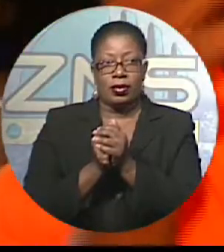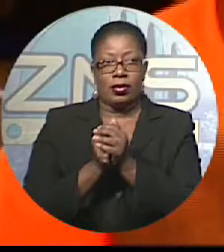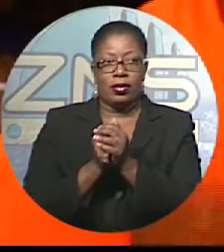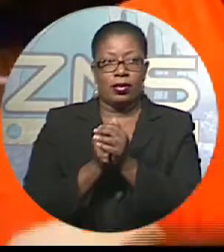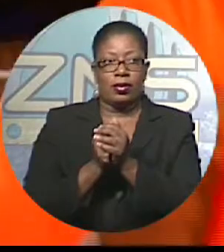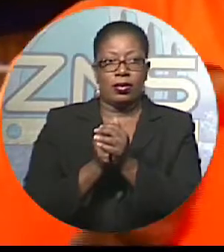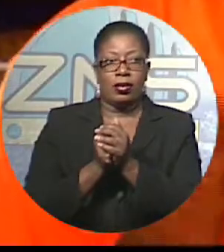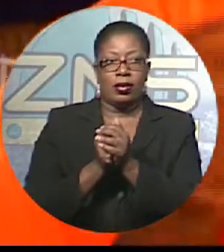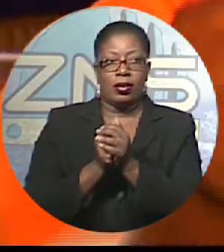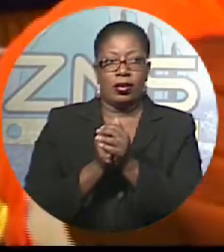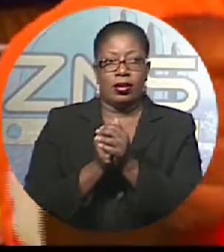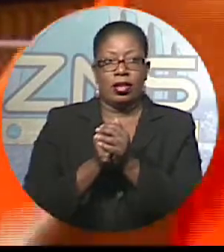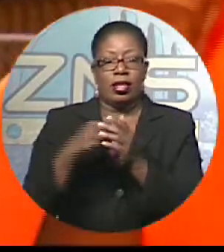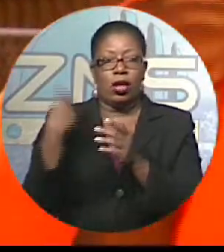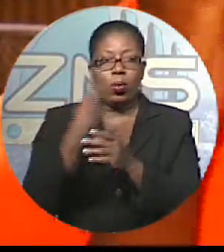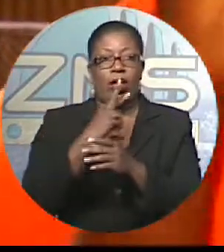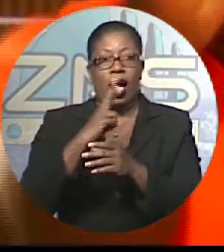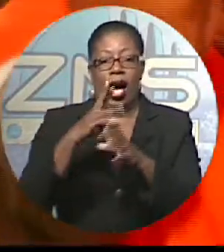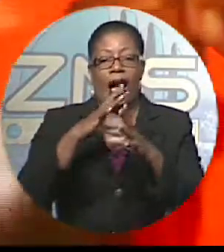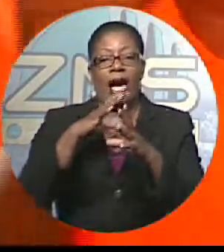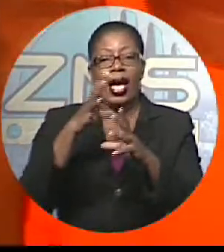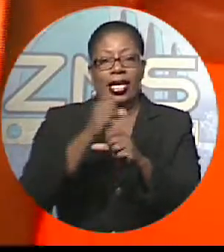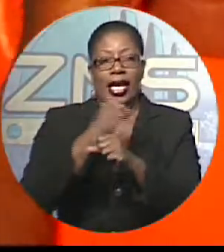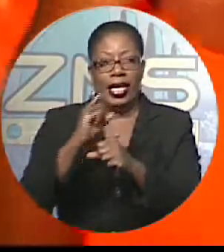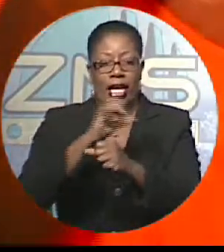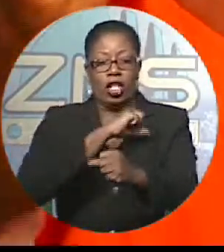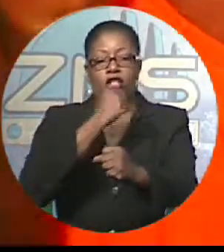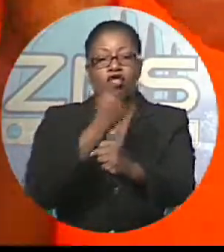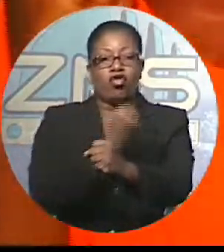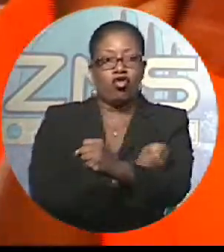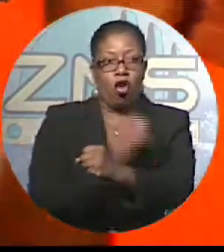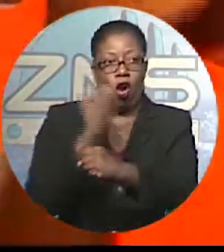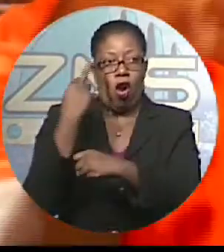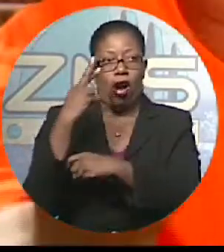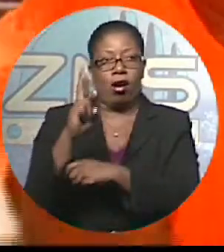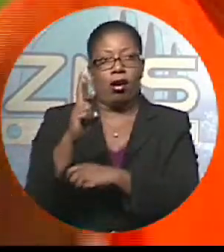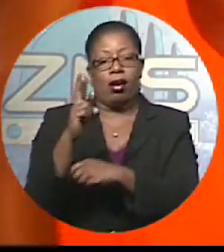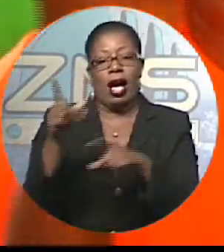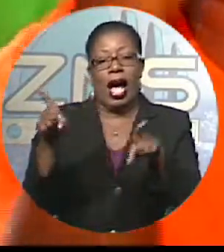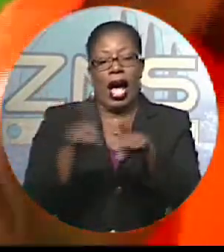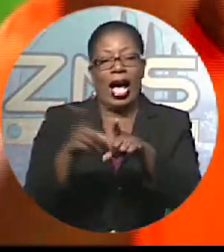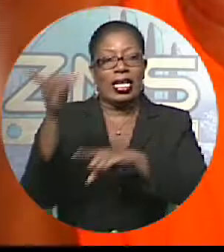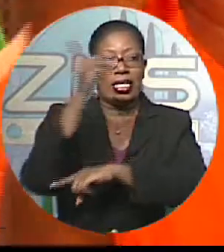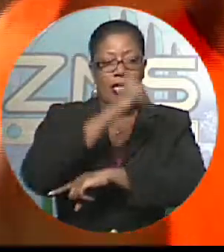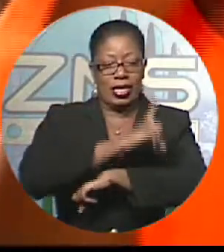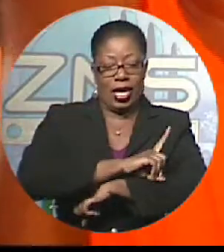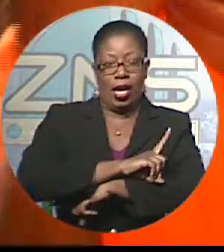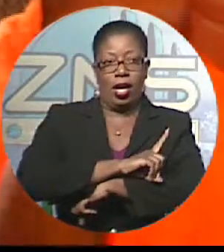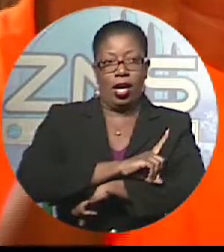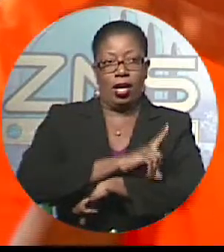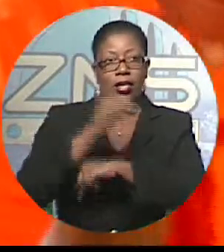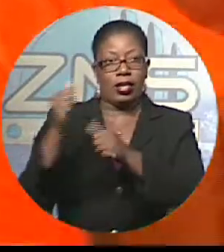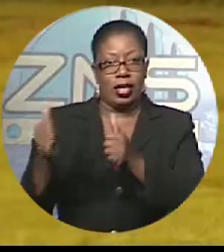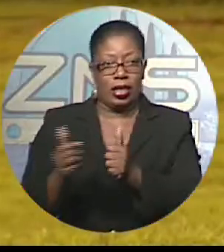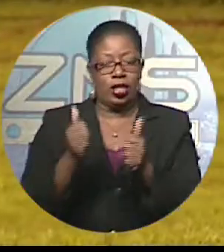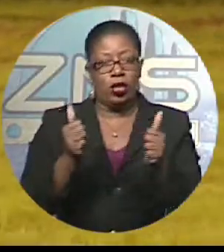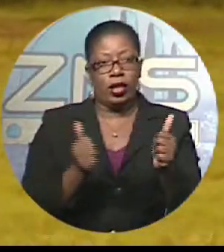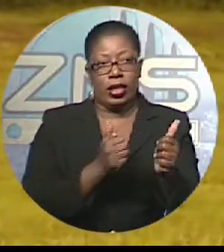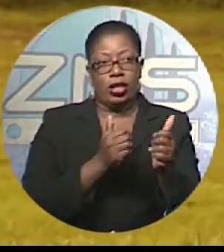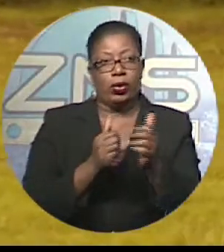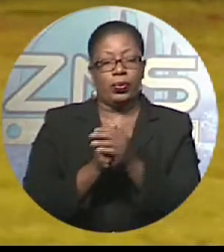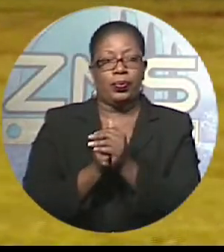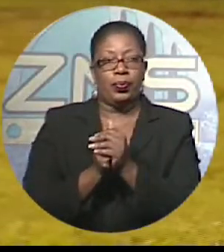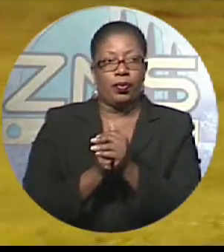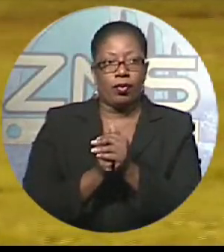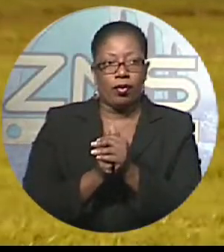9, 10, and we're getting stronger, powerful. As the days go by, colorful, we will win. After setting the